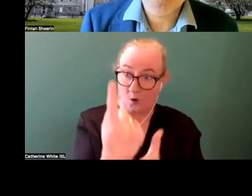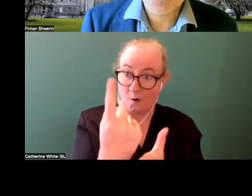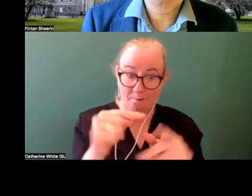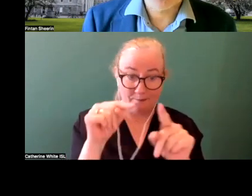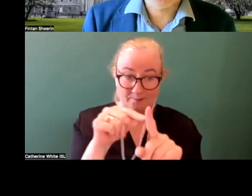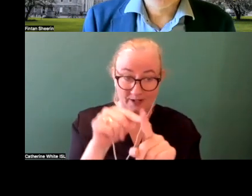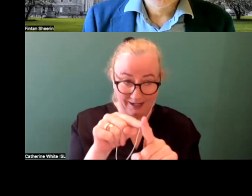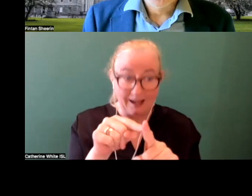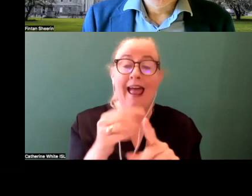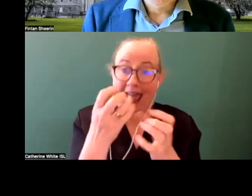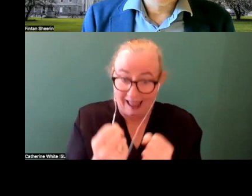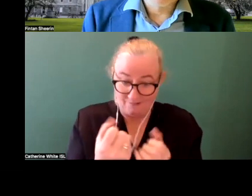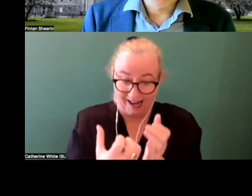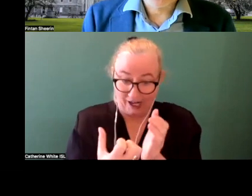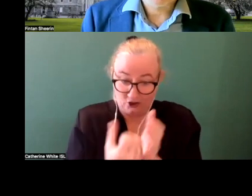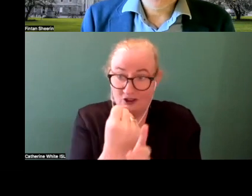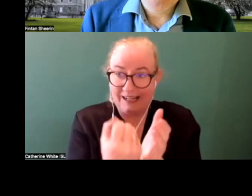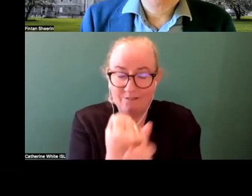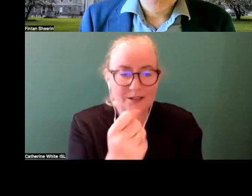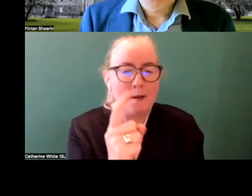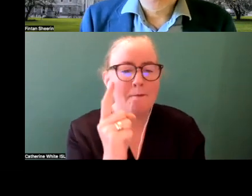quality outcomes are being achieved, but